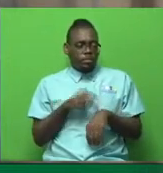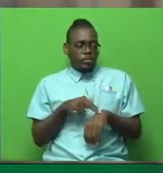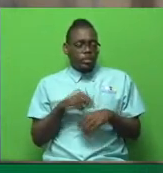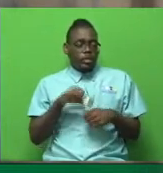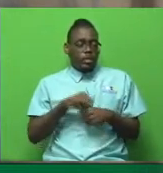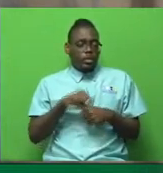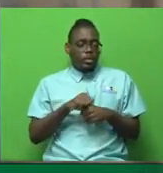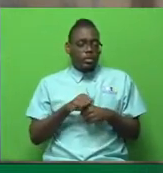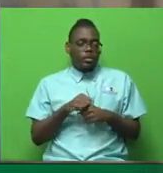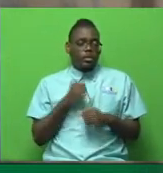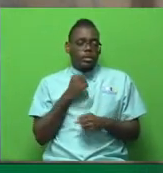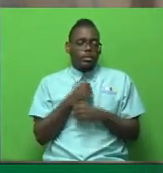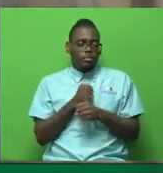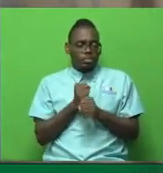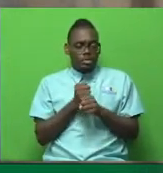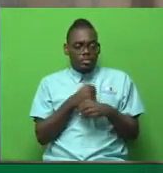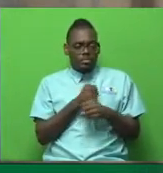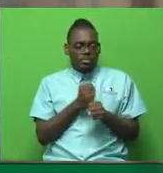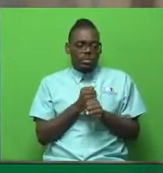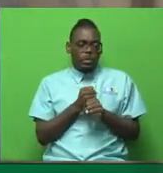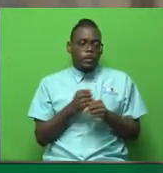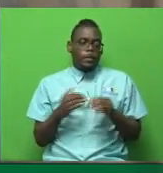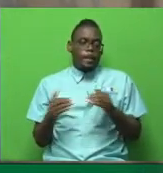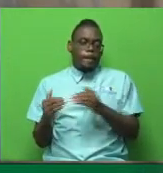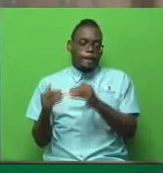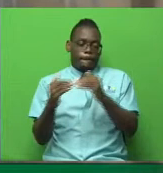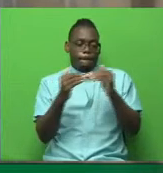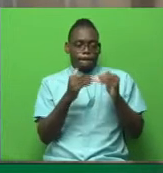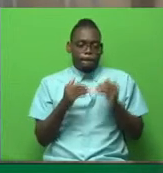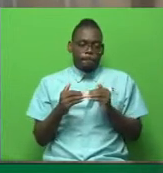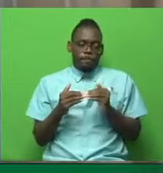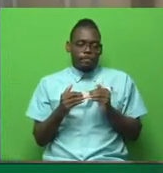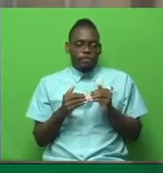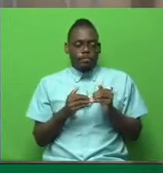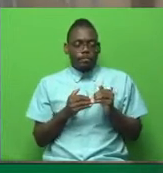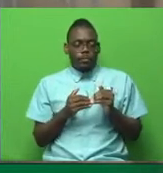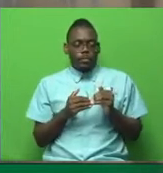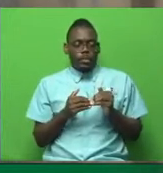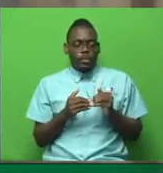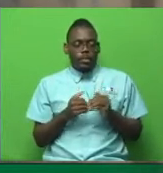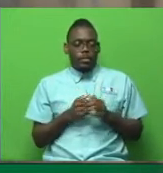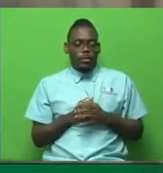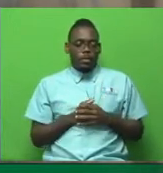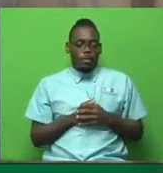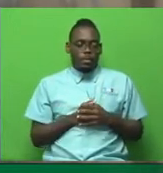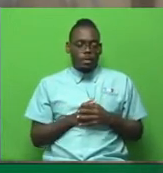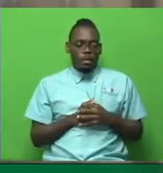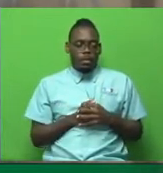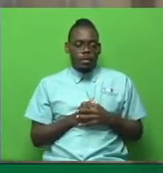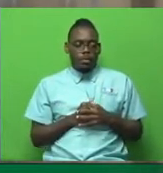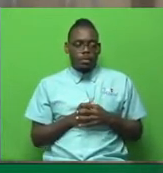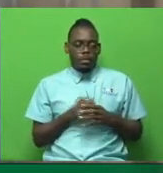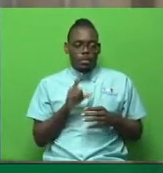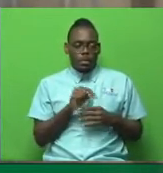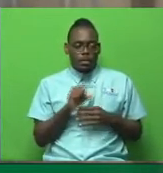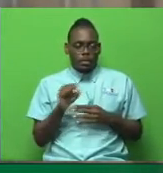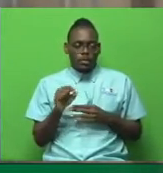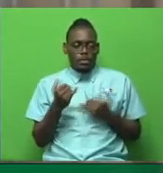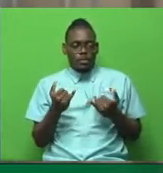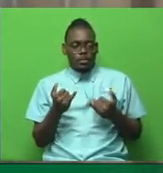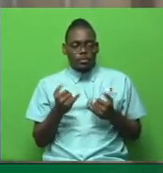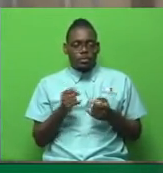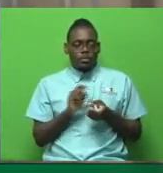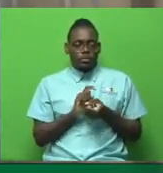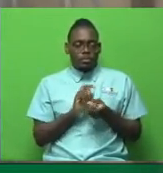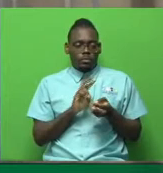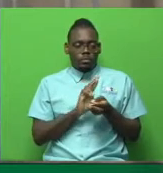and the decline in production which began in 2020 has been reversed I am further advice and I continually quotation